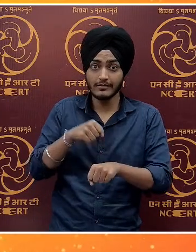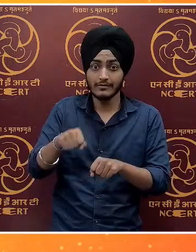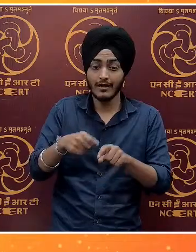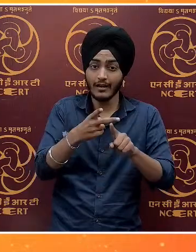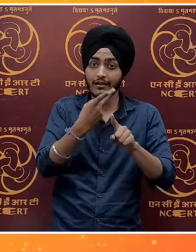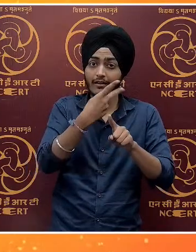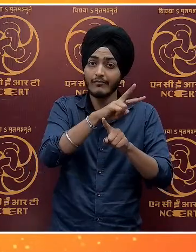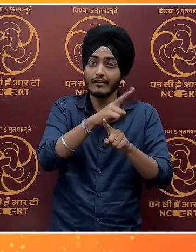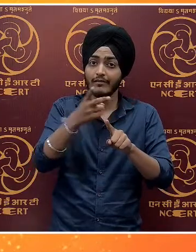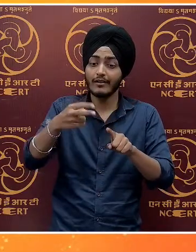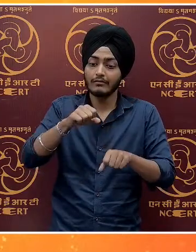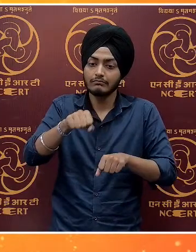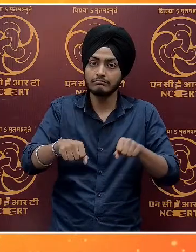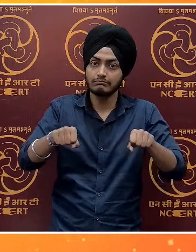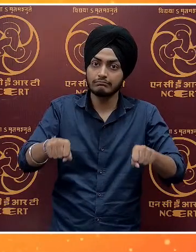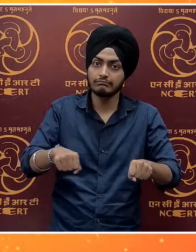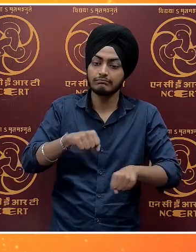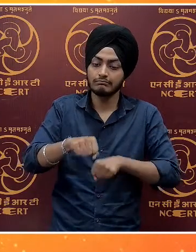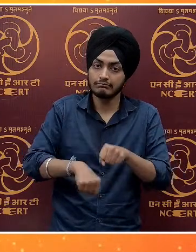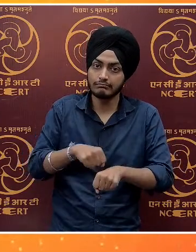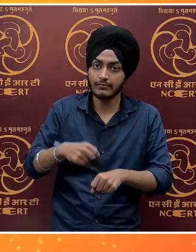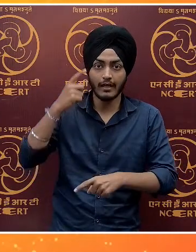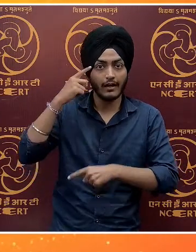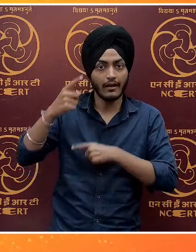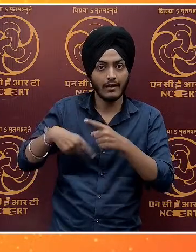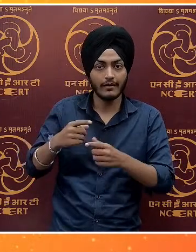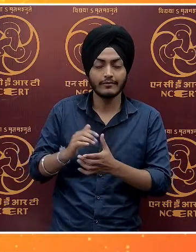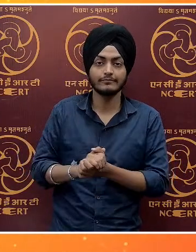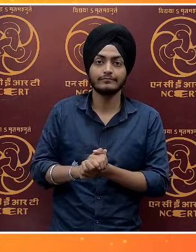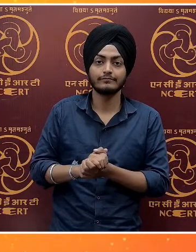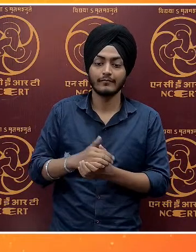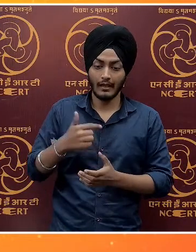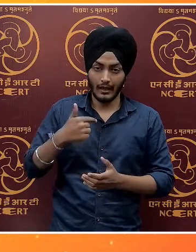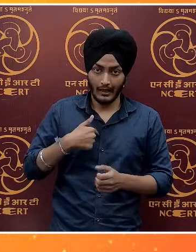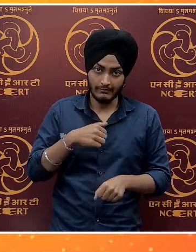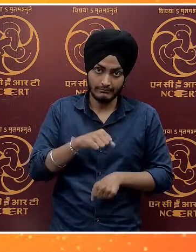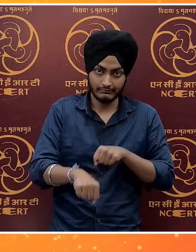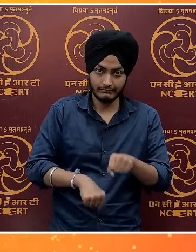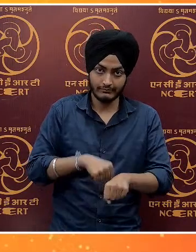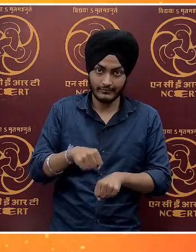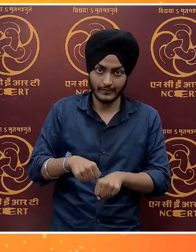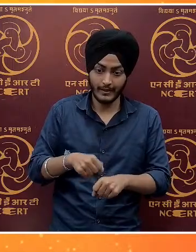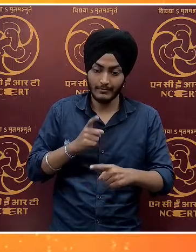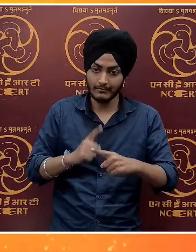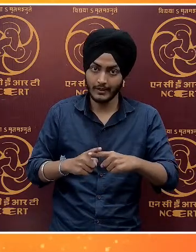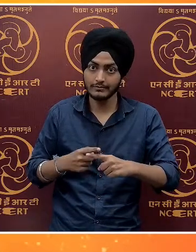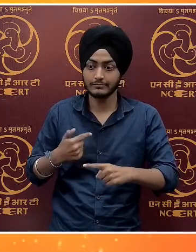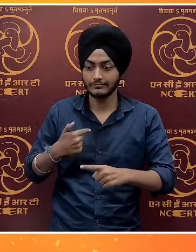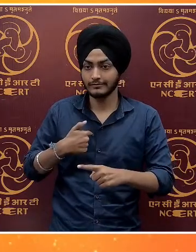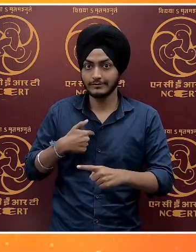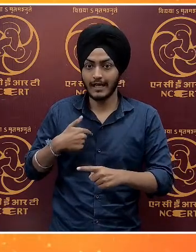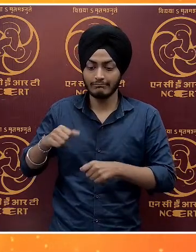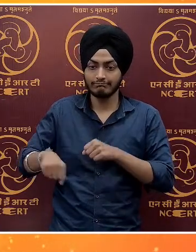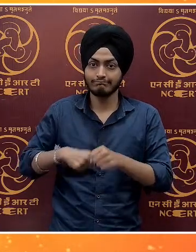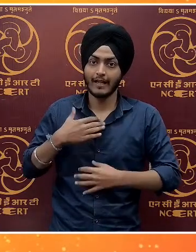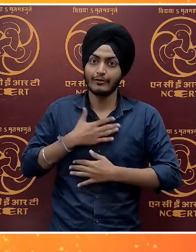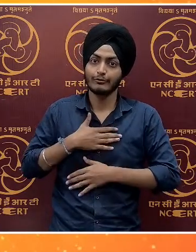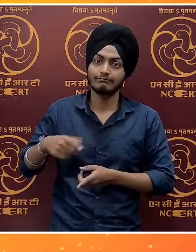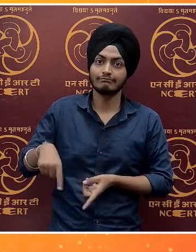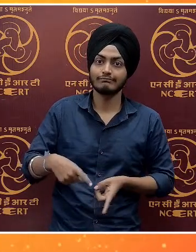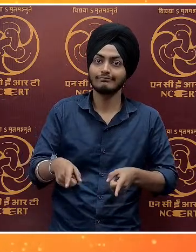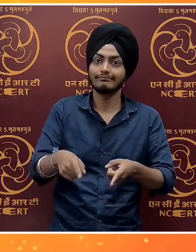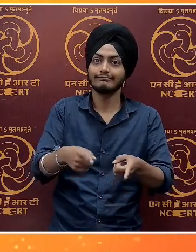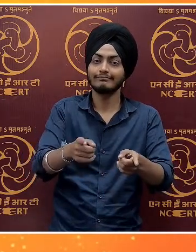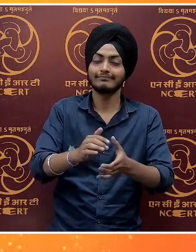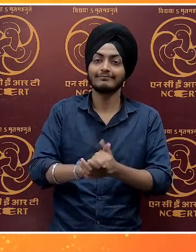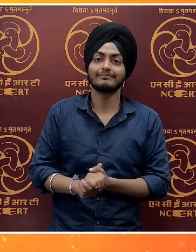bicycle. I pedal and I ride. What is pedal, Harpreet? Okay, I can see that